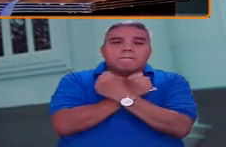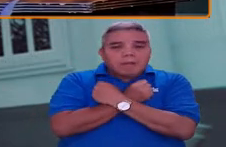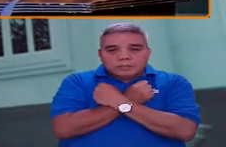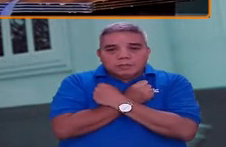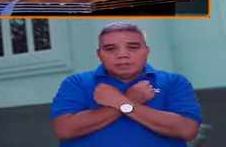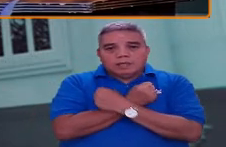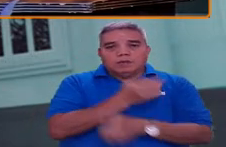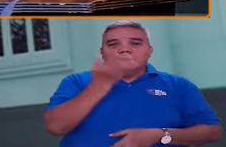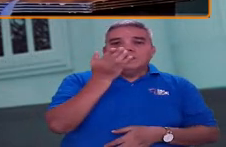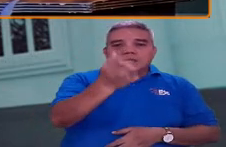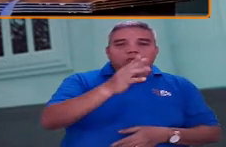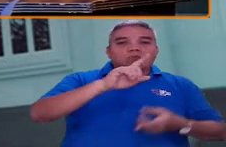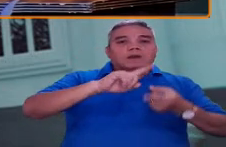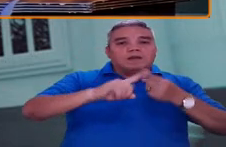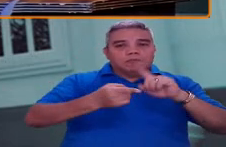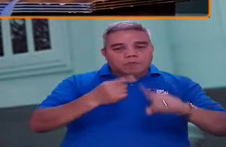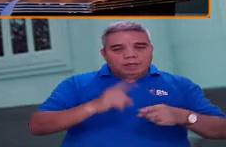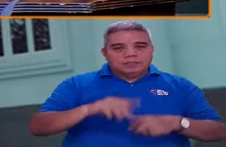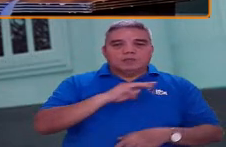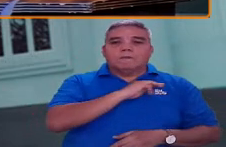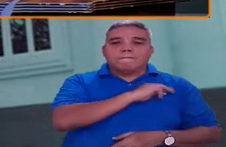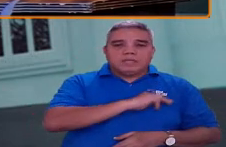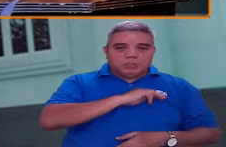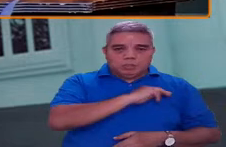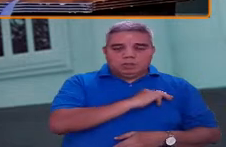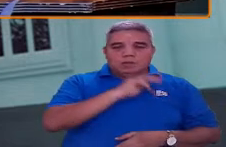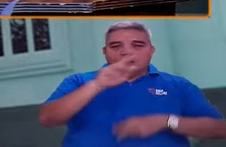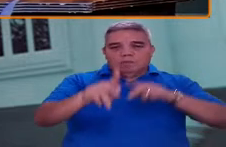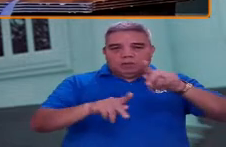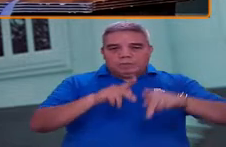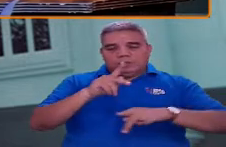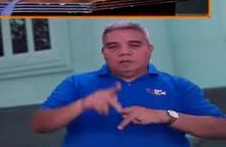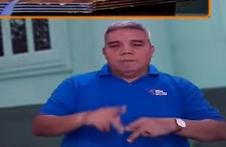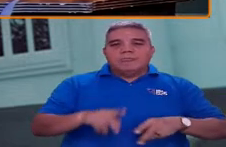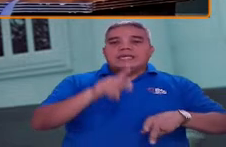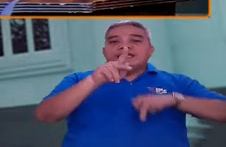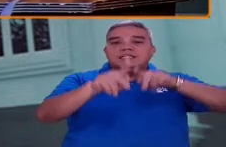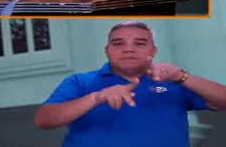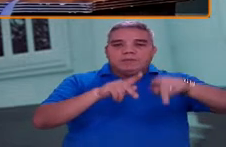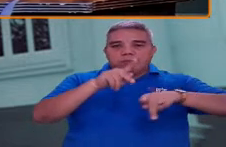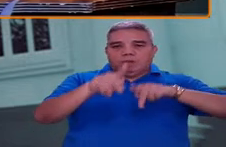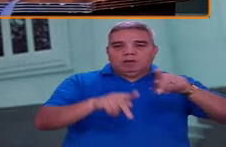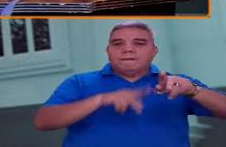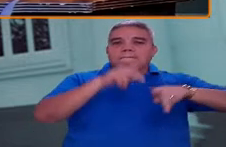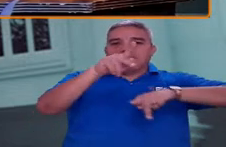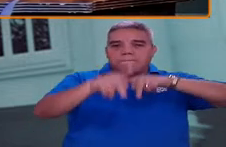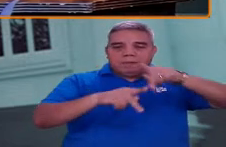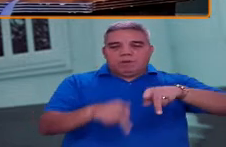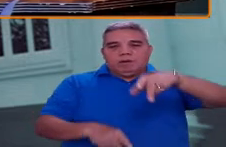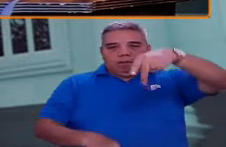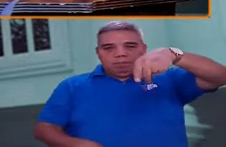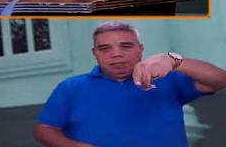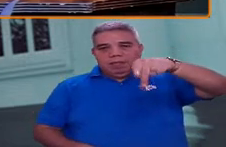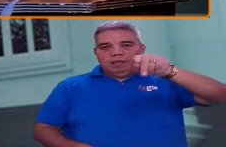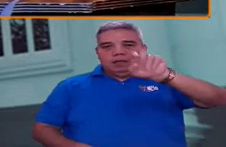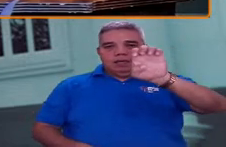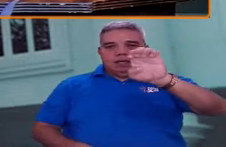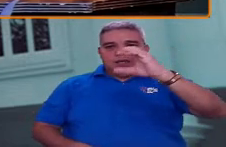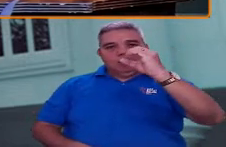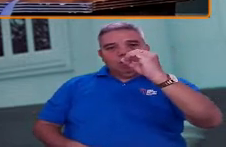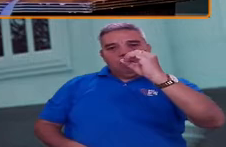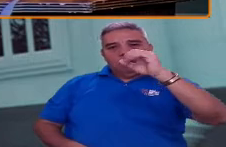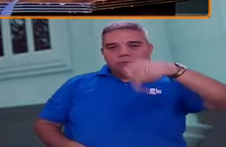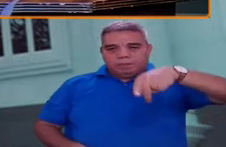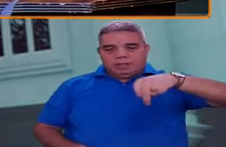tayo sa ating misyon. It is people, people,